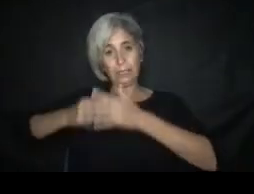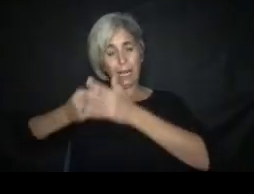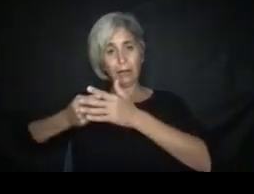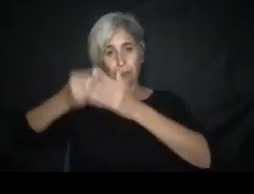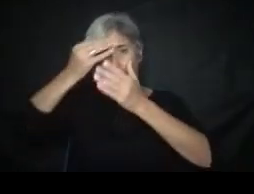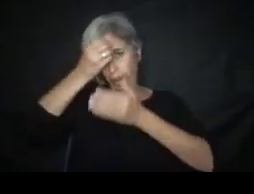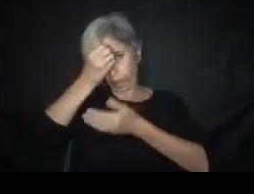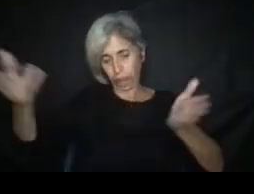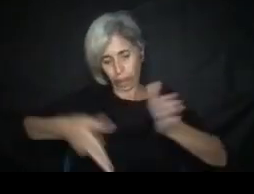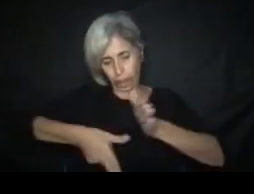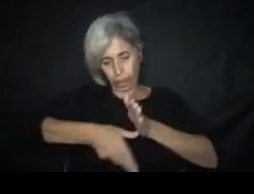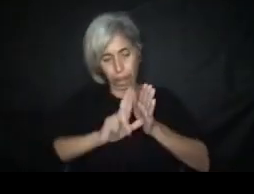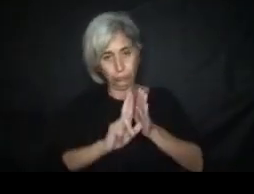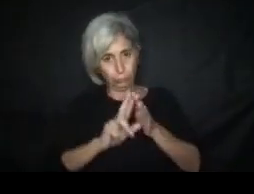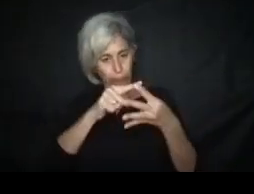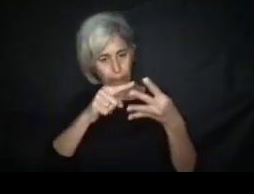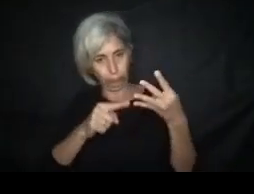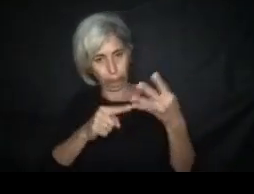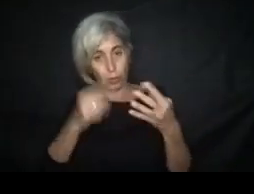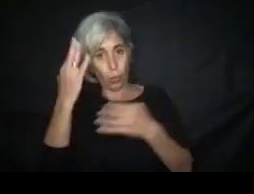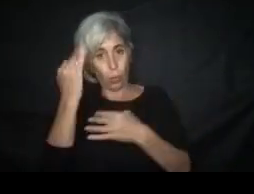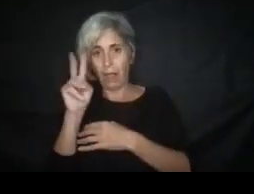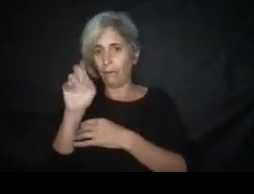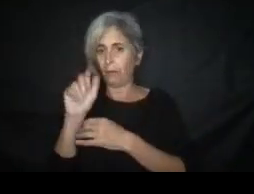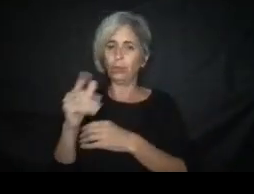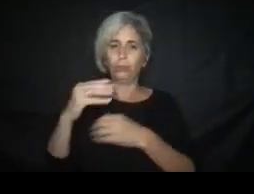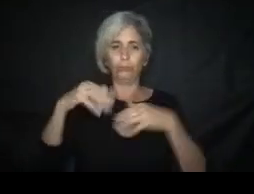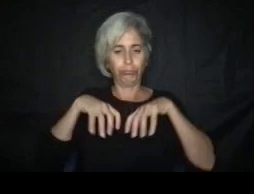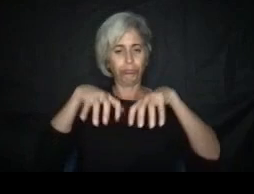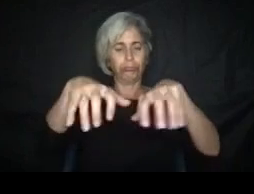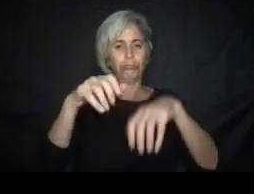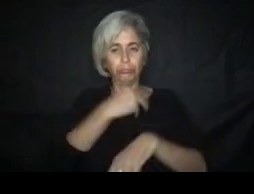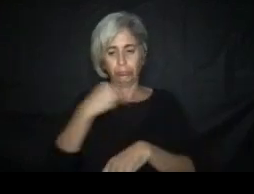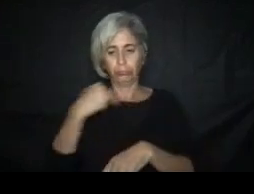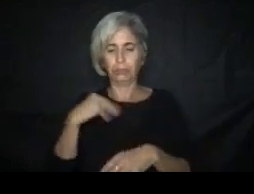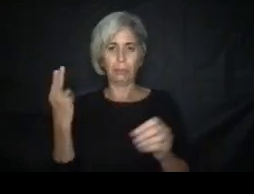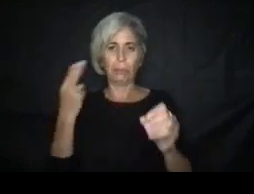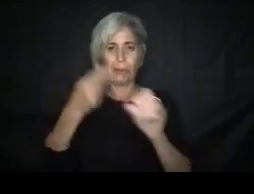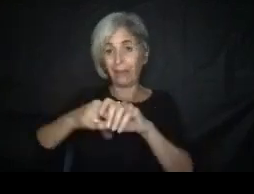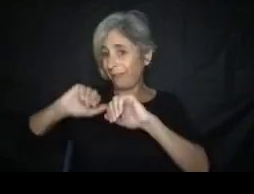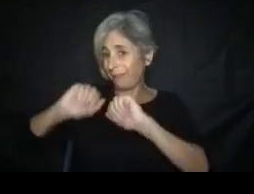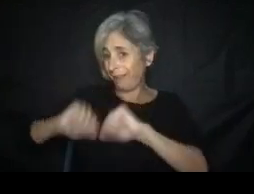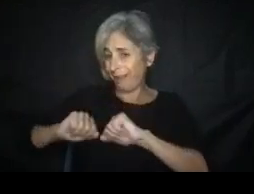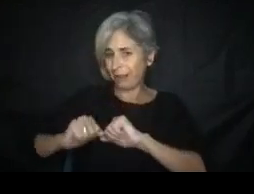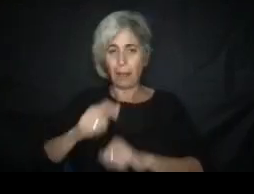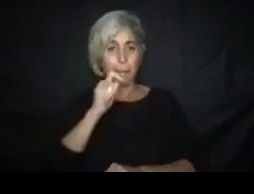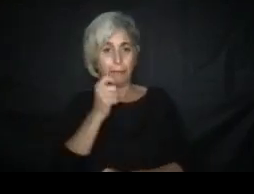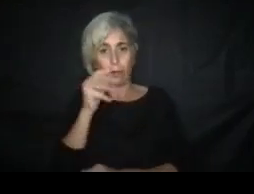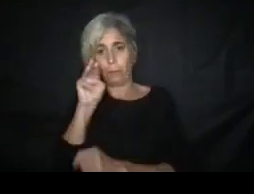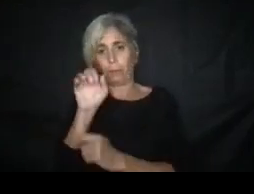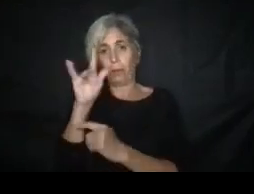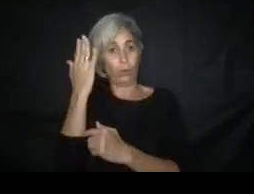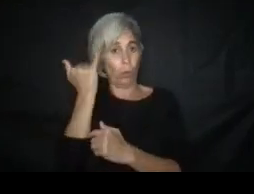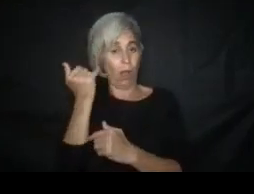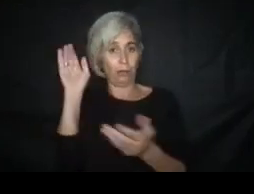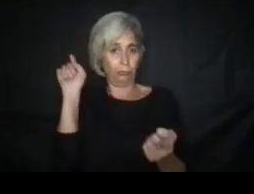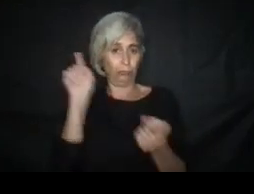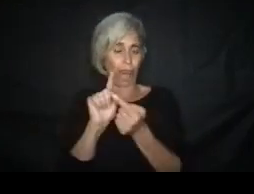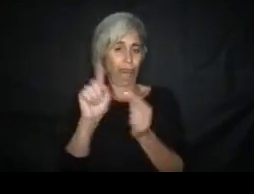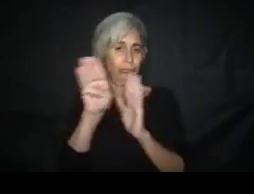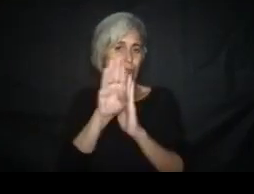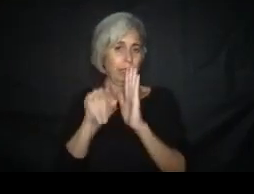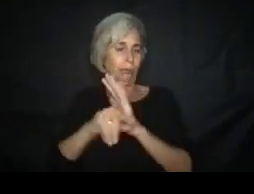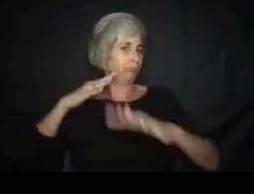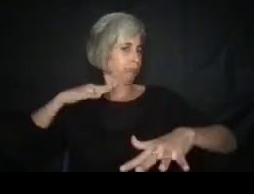few housekeeping items so the virtual audience members know how to participate. Your microphones have been muted to reduce background noise. There will